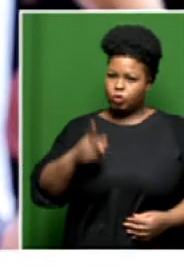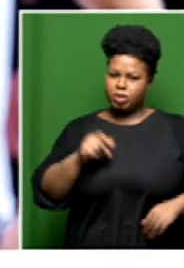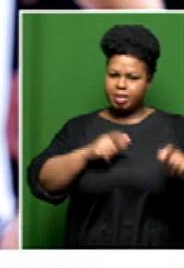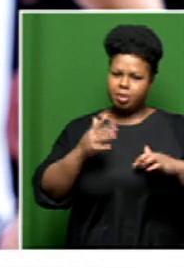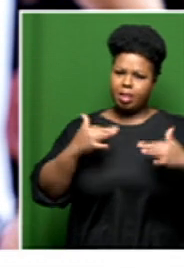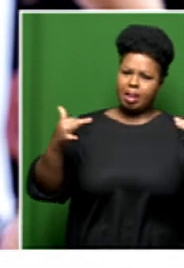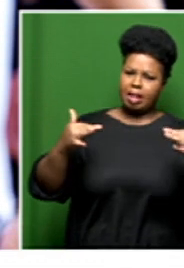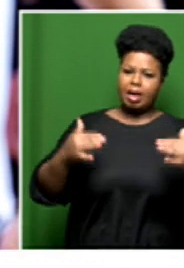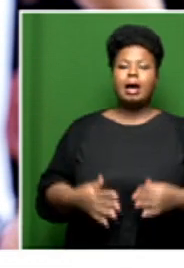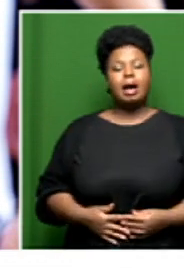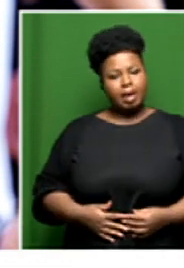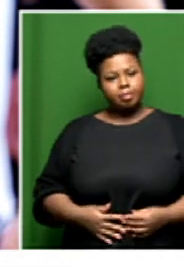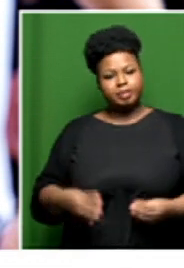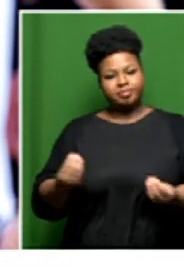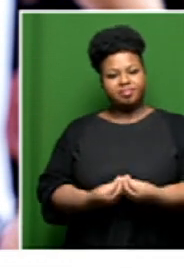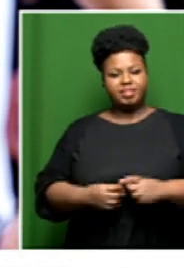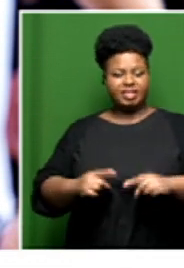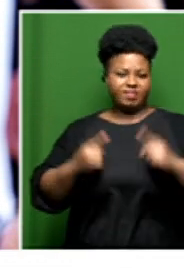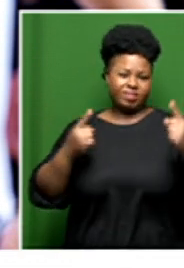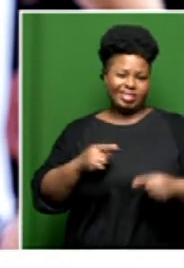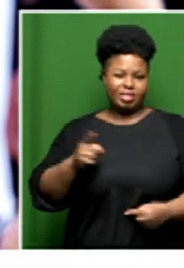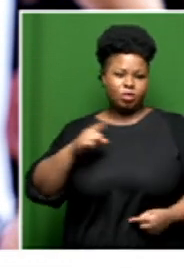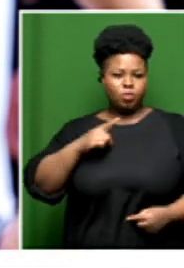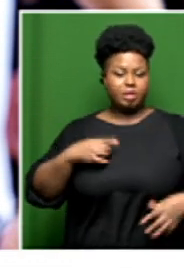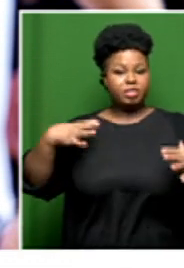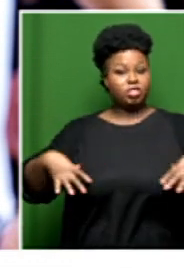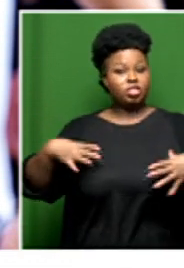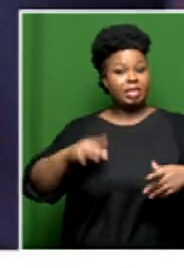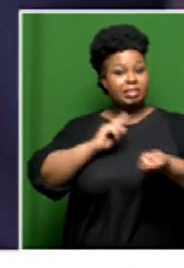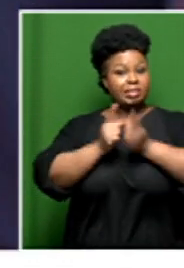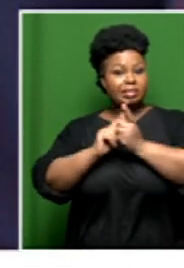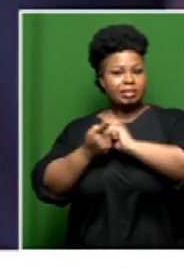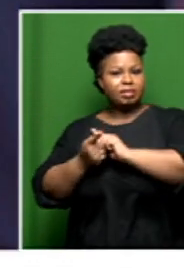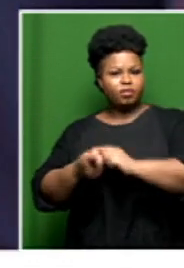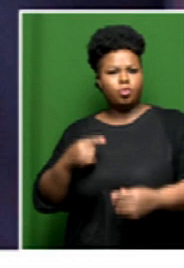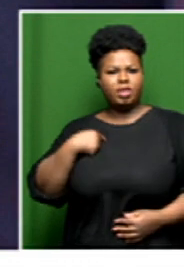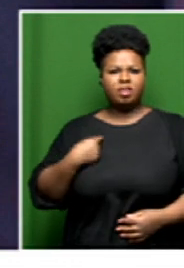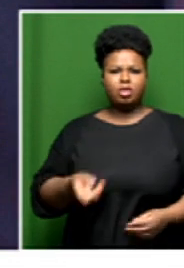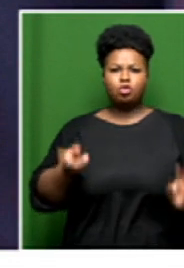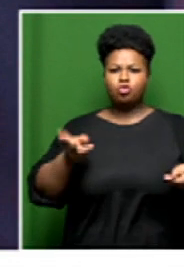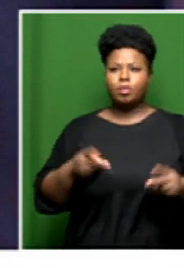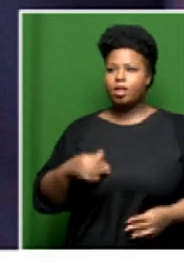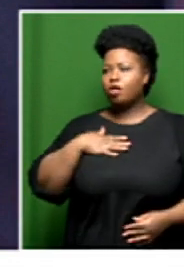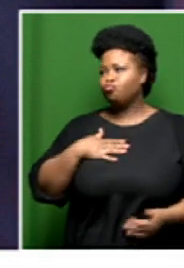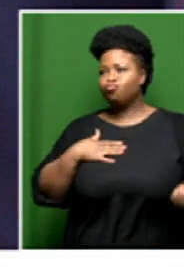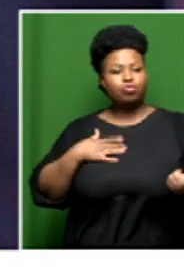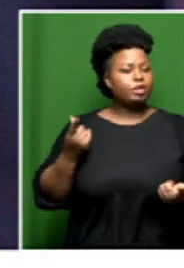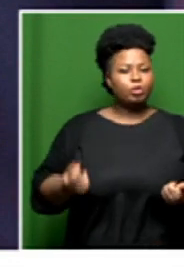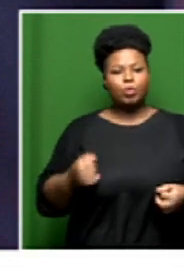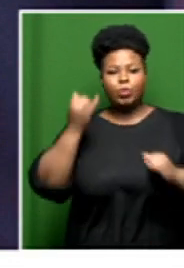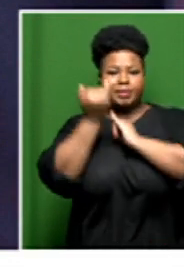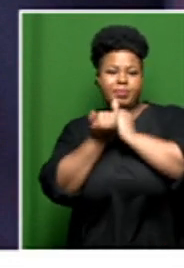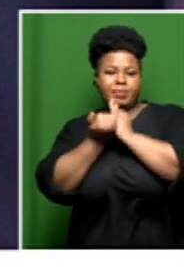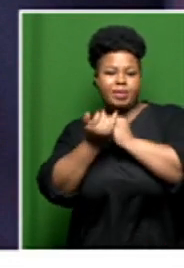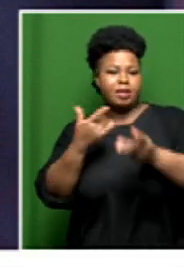crowd was really, it was something different to them with my outfit changes. And for me, it was like a norm, like, okay, cool, this is what I do in my battle. This